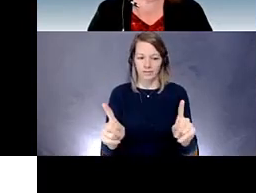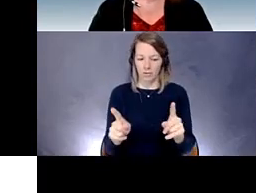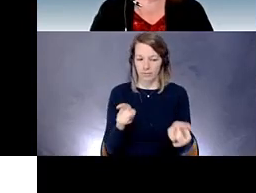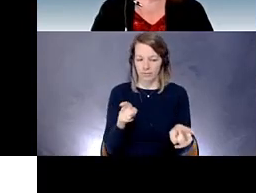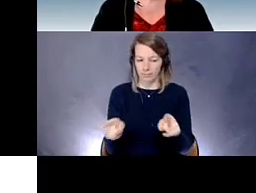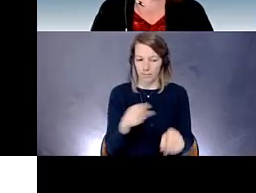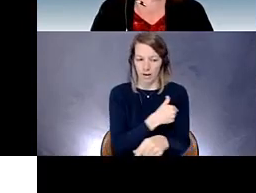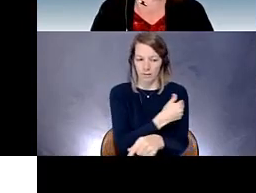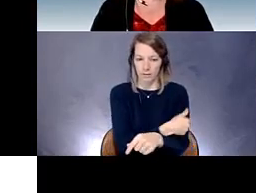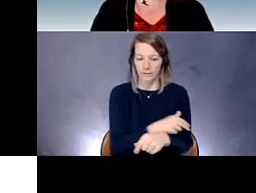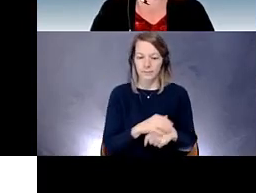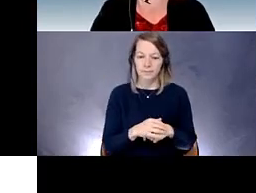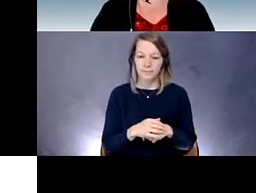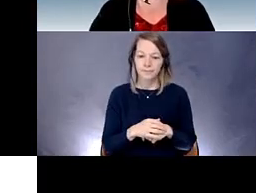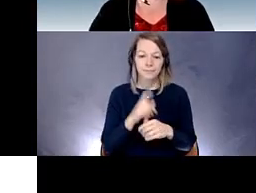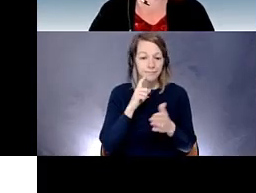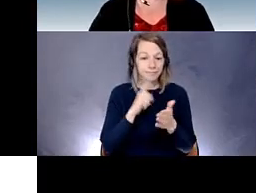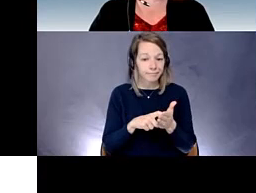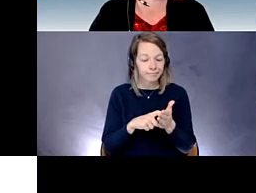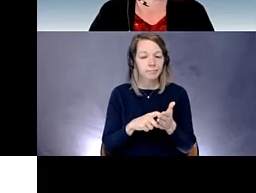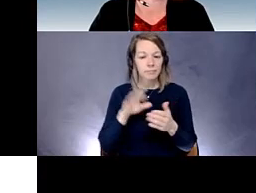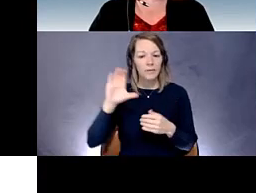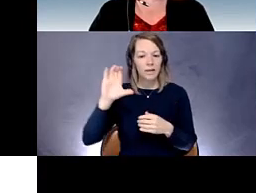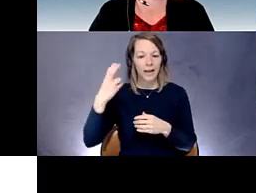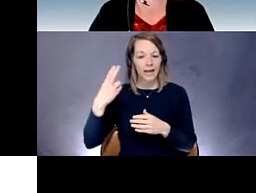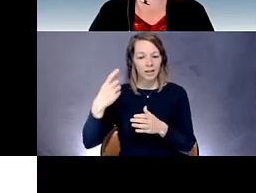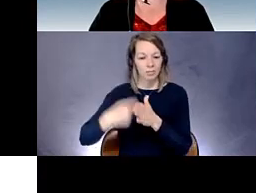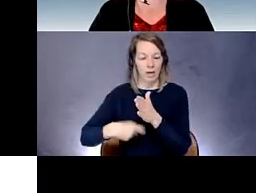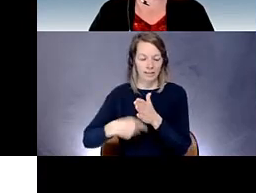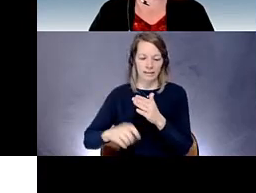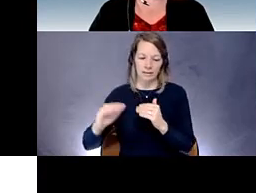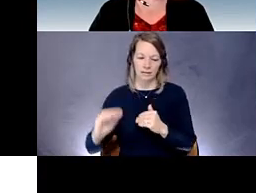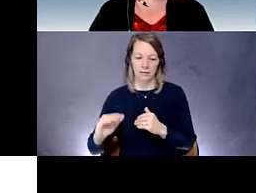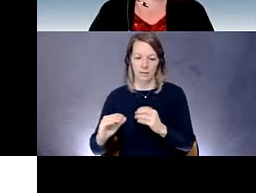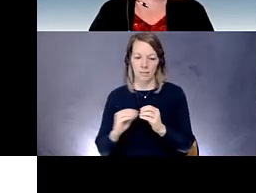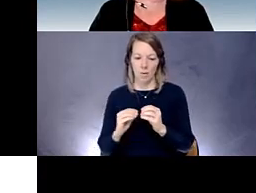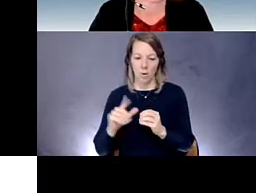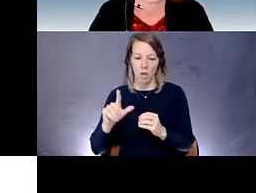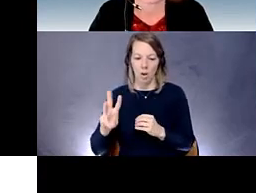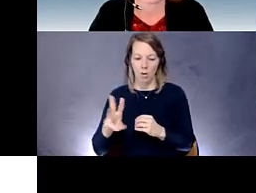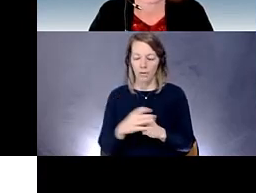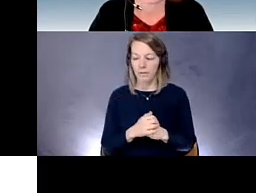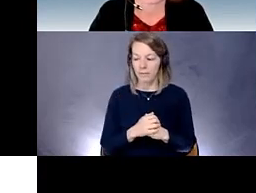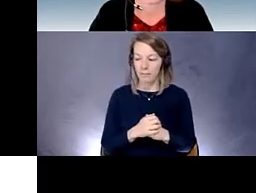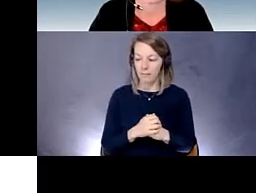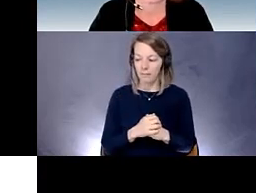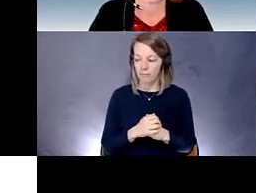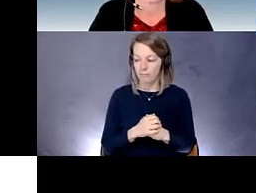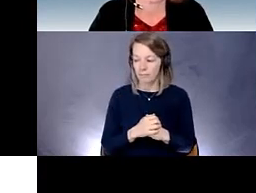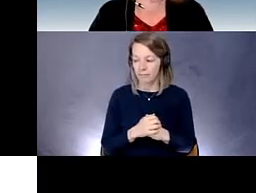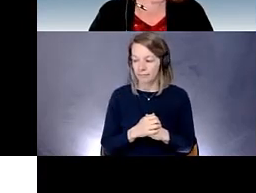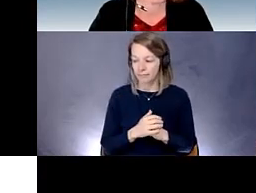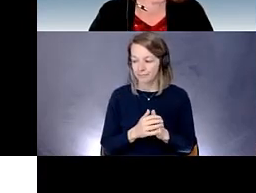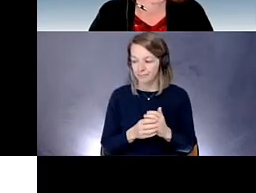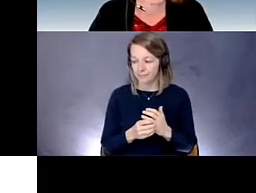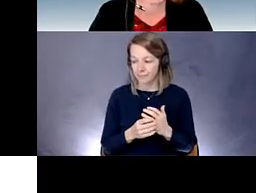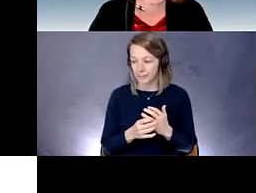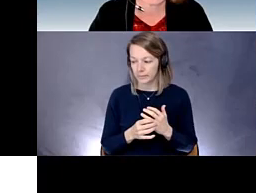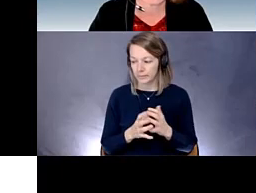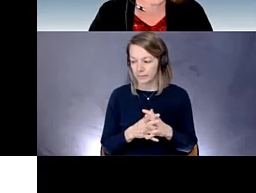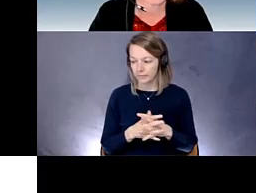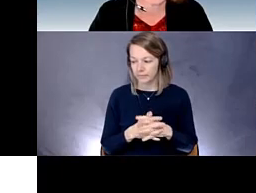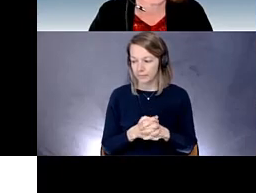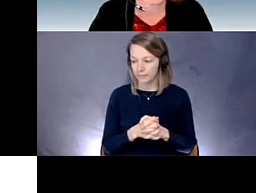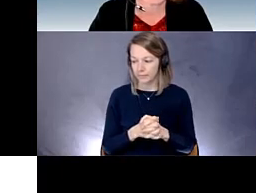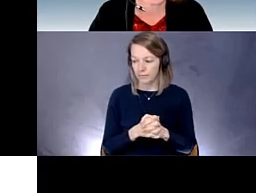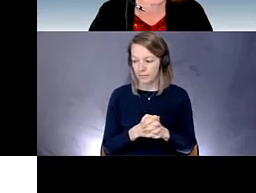We are finding many times the cash price is lower. Excuse me. So Nancy, can you talk about what